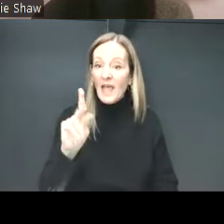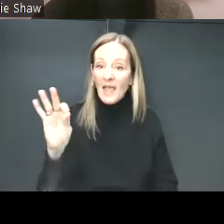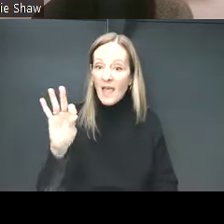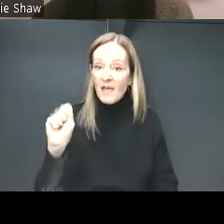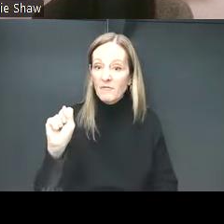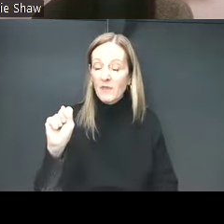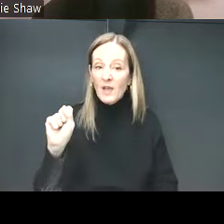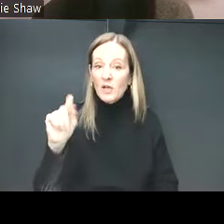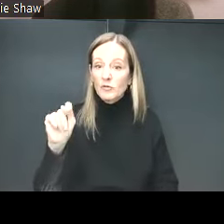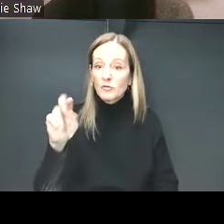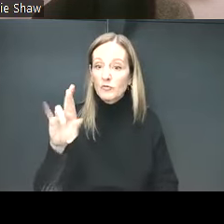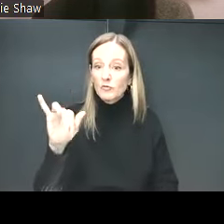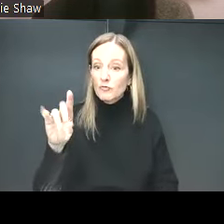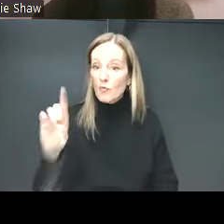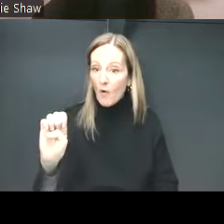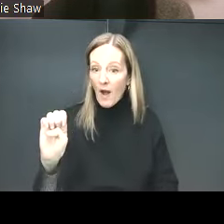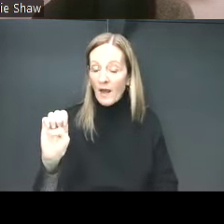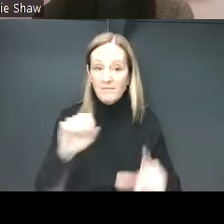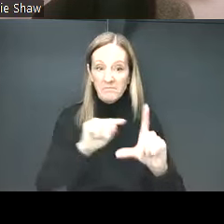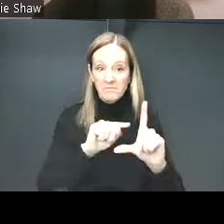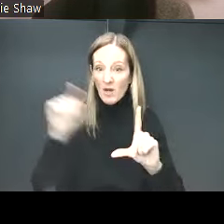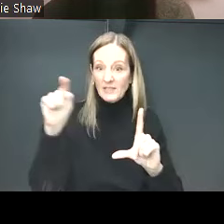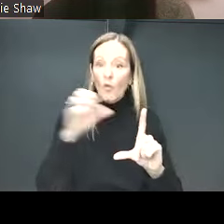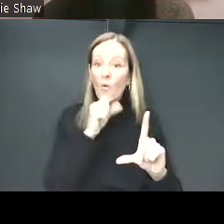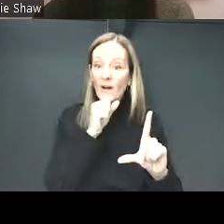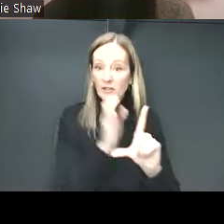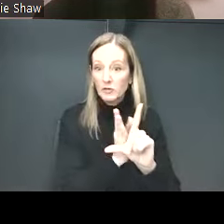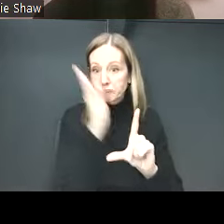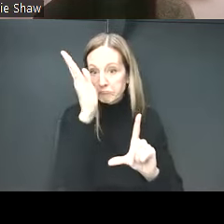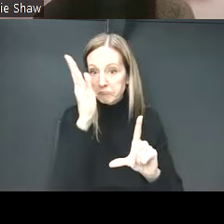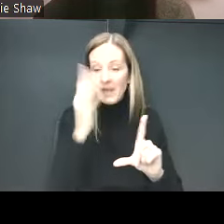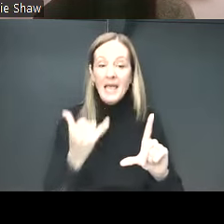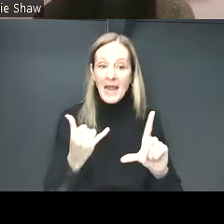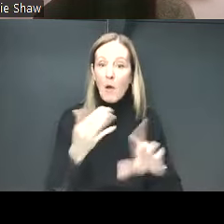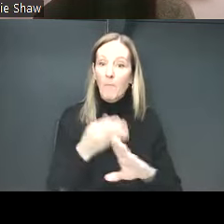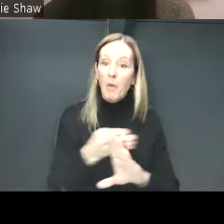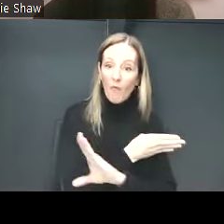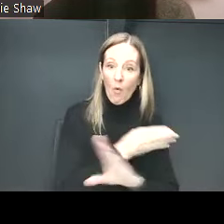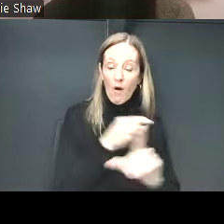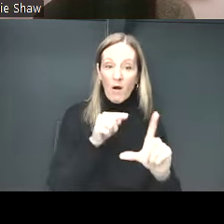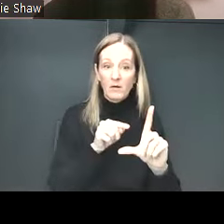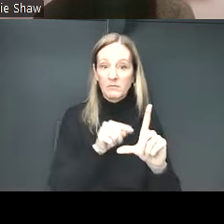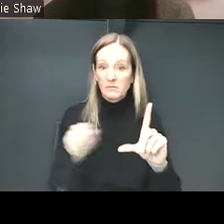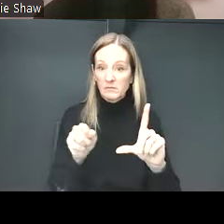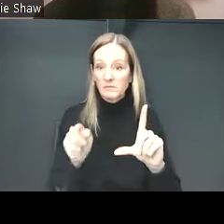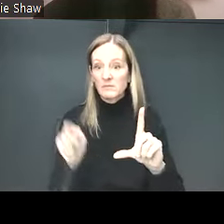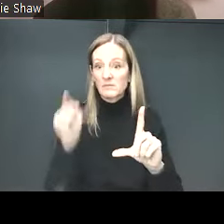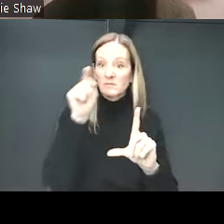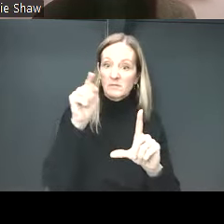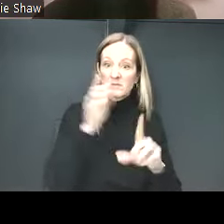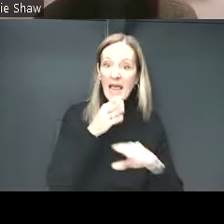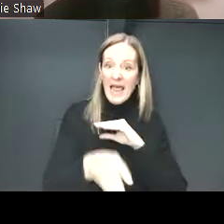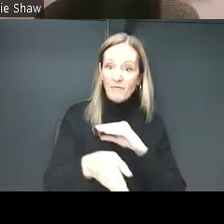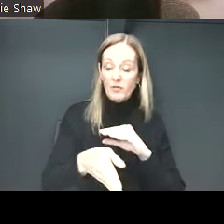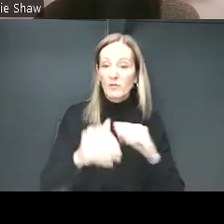to see how they would do on their job interview skills. And we saw that from before to after, there was this very strong increase in their job interview